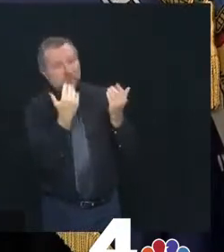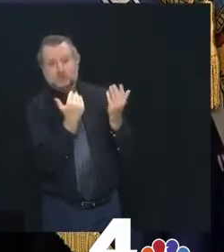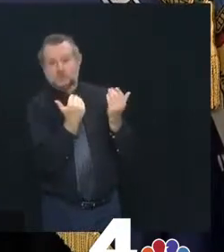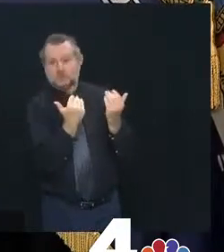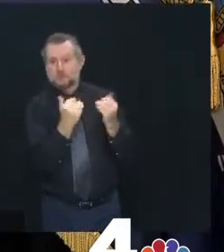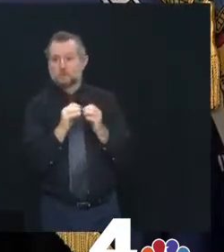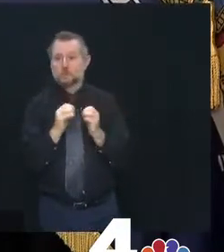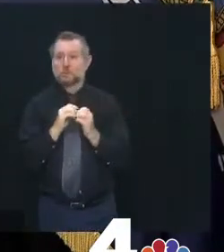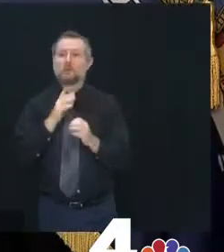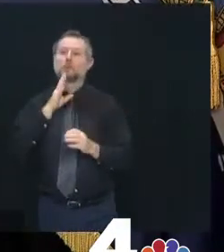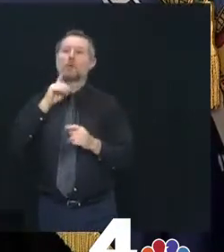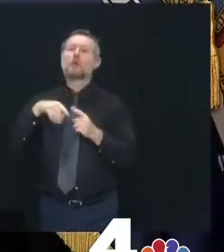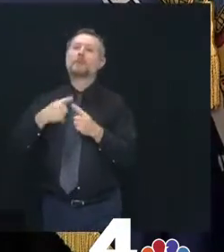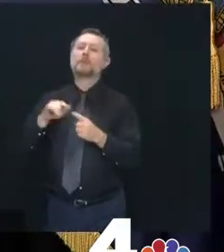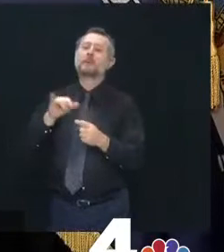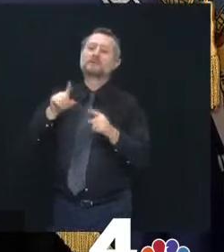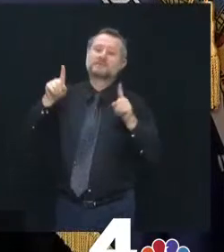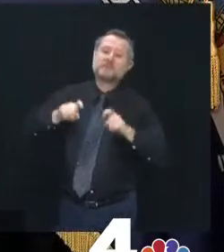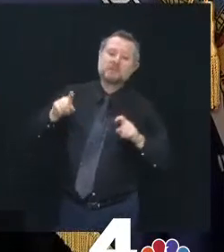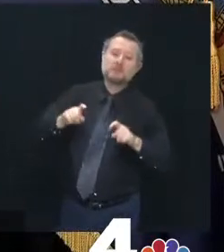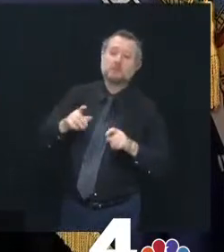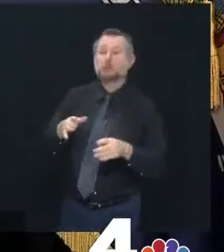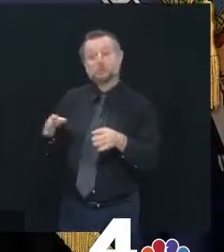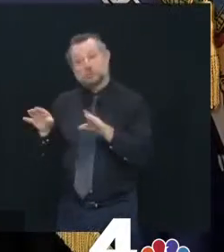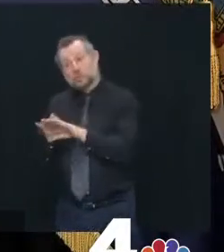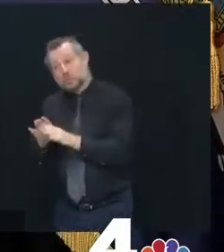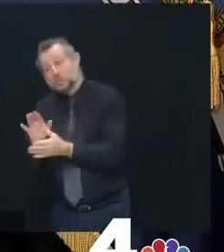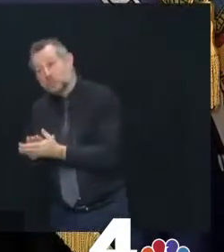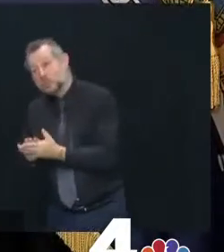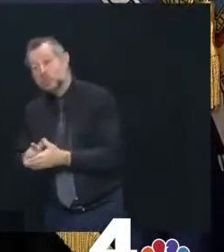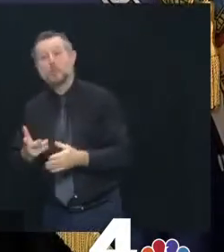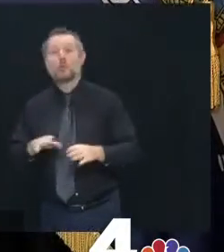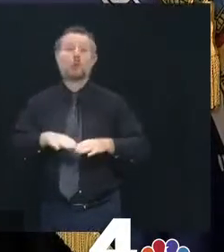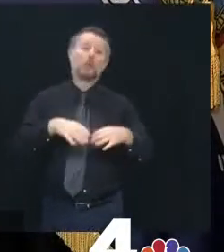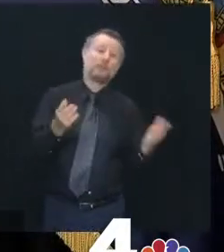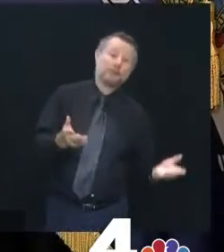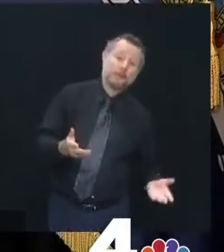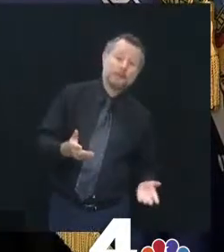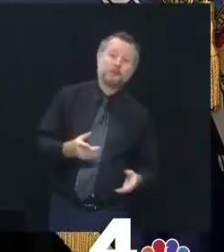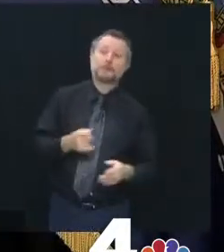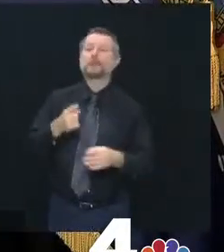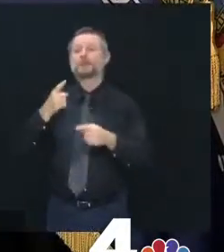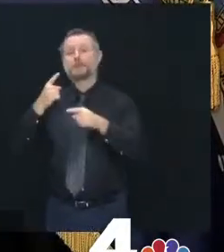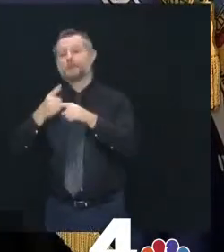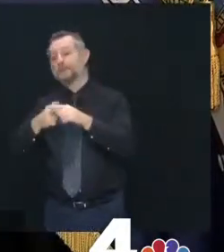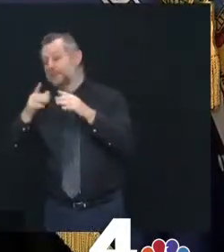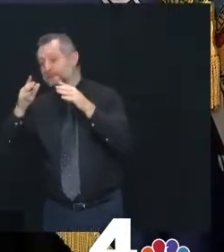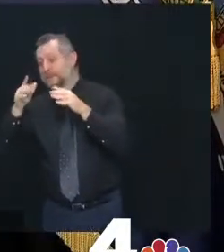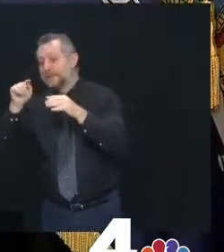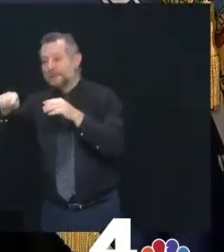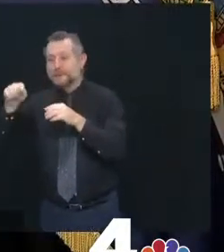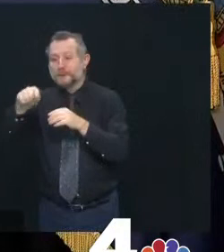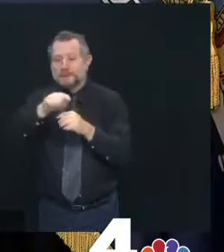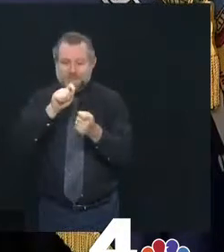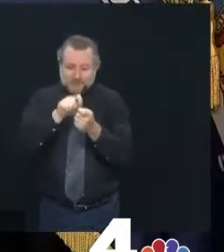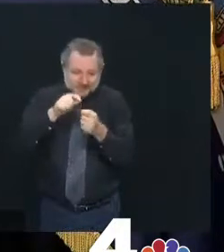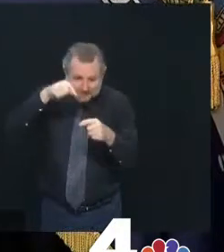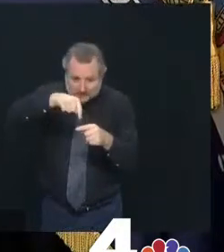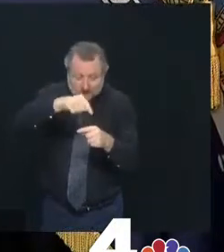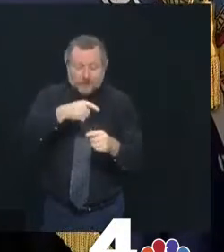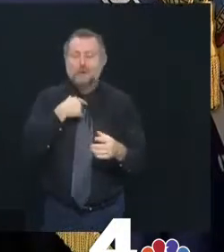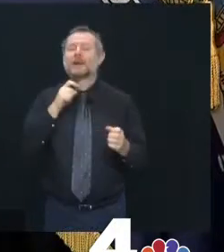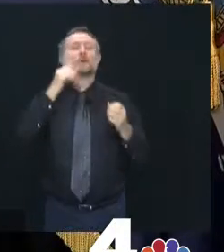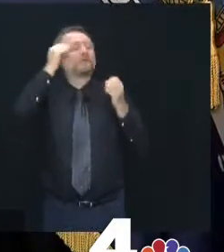Testing, do you close a school? Do you open a school? Can you target on the block level? It's always about the details. It's always about the